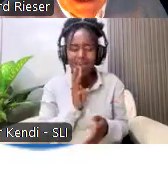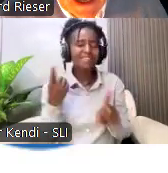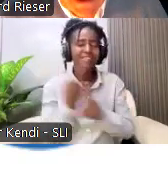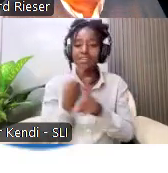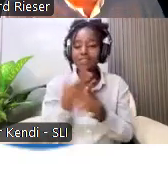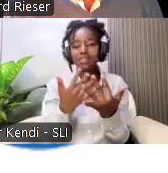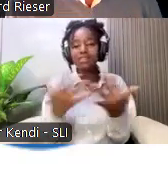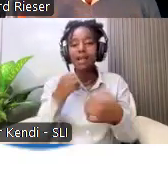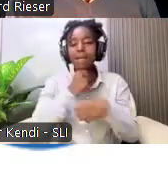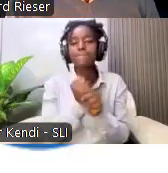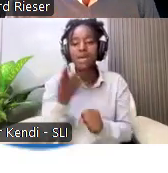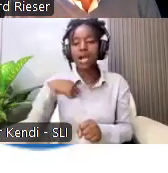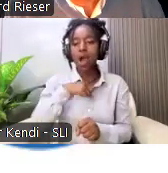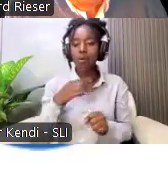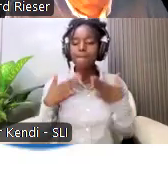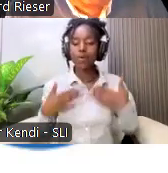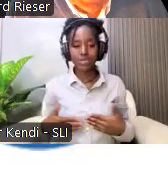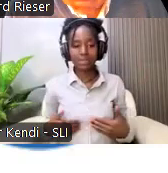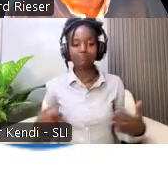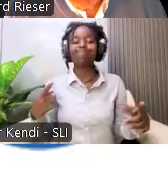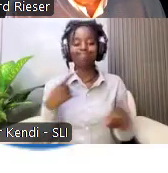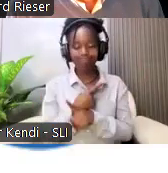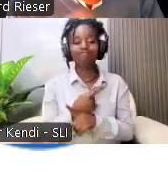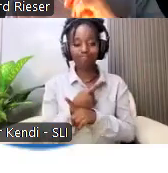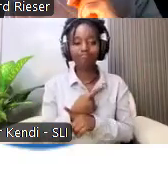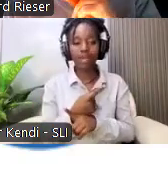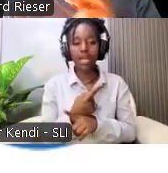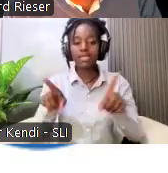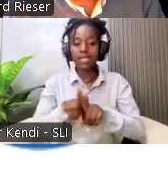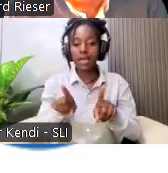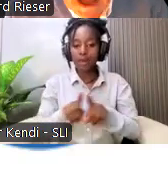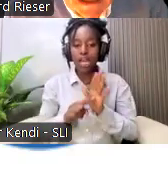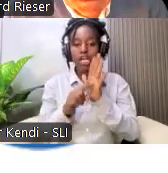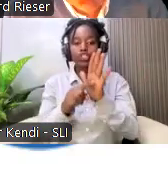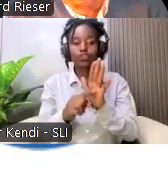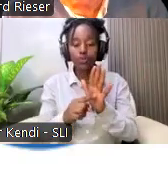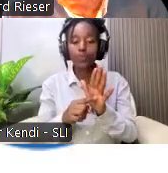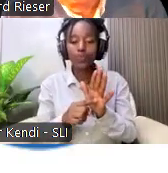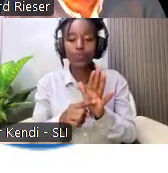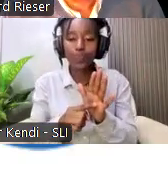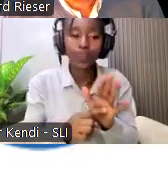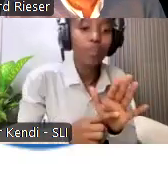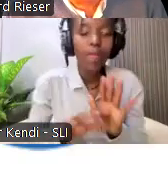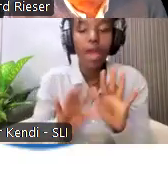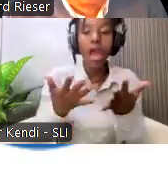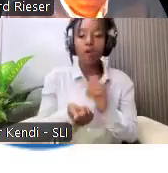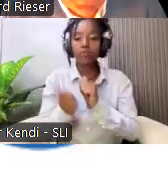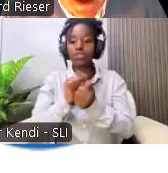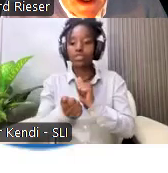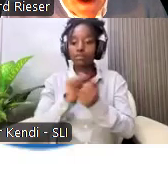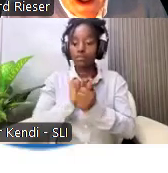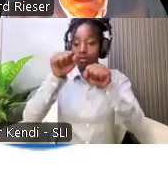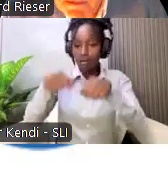It is a general part of human life. And however good our medicine gets, there will still be new